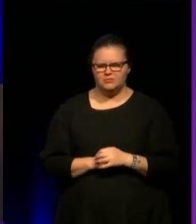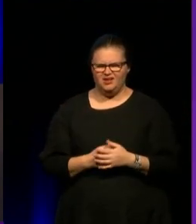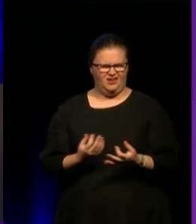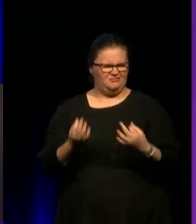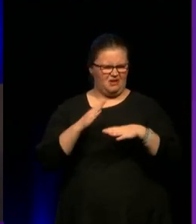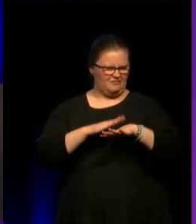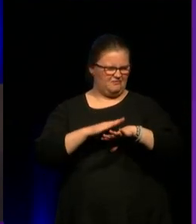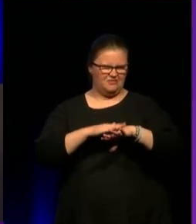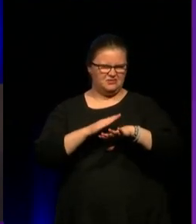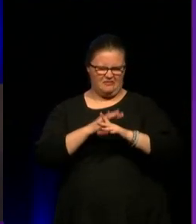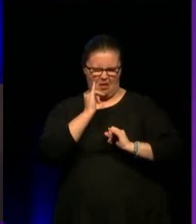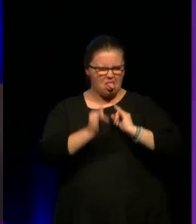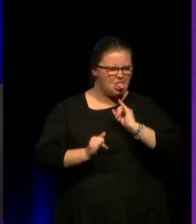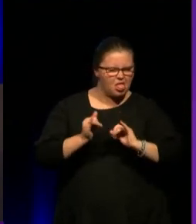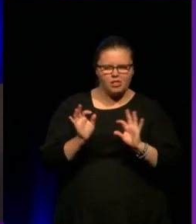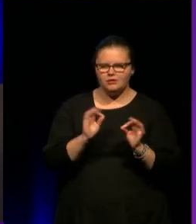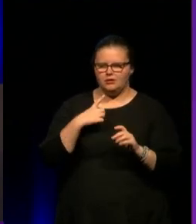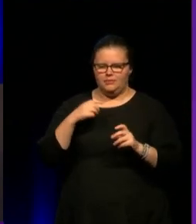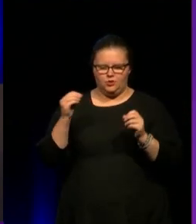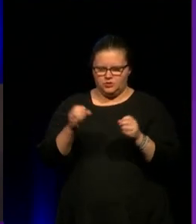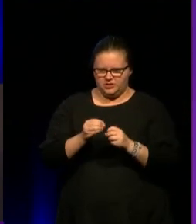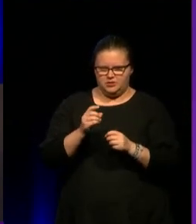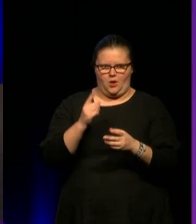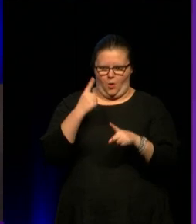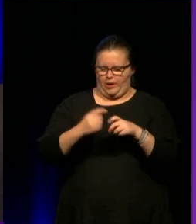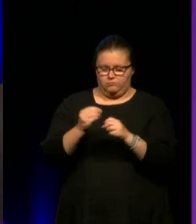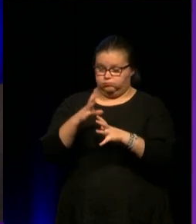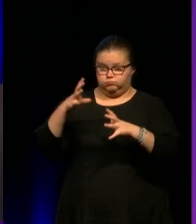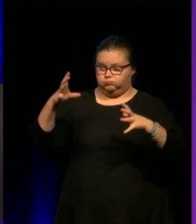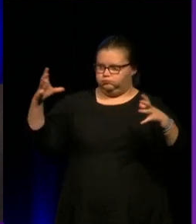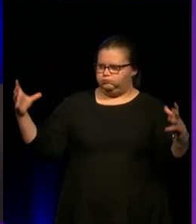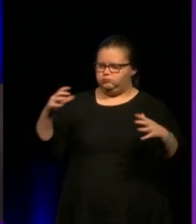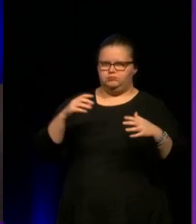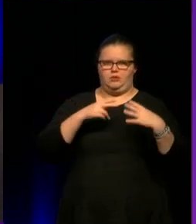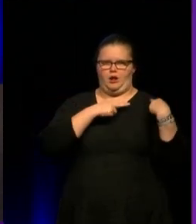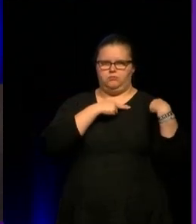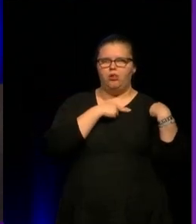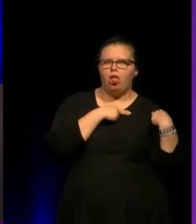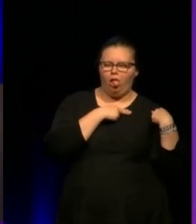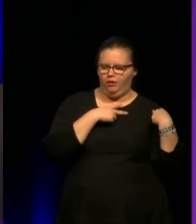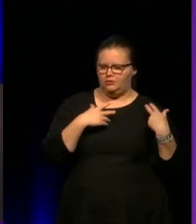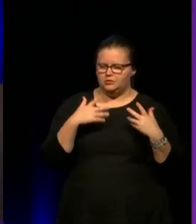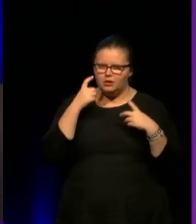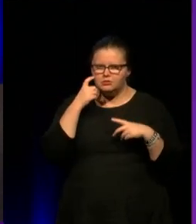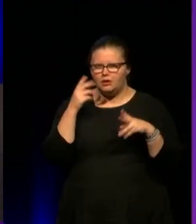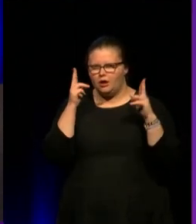that. Yeah. There's been so much scale up and pressure on doing things that we've really tried to stay